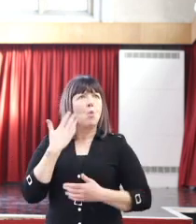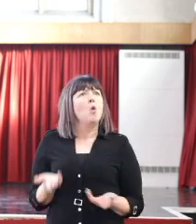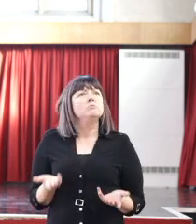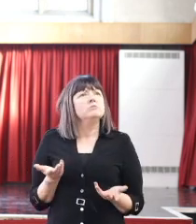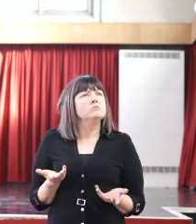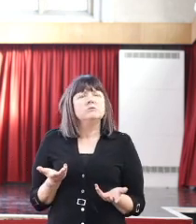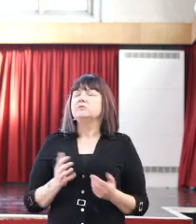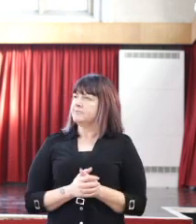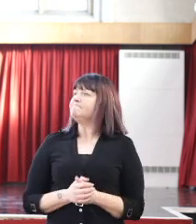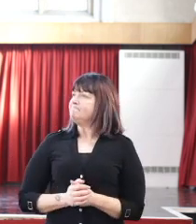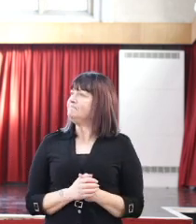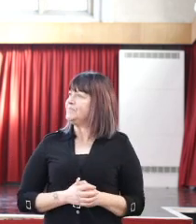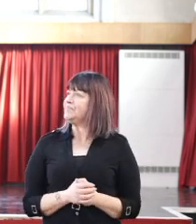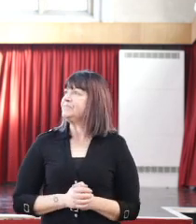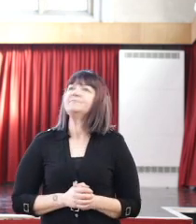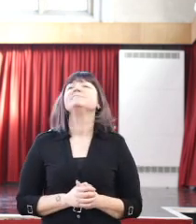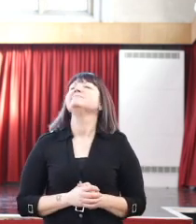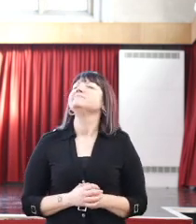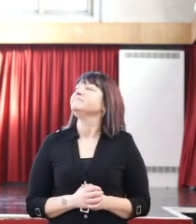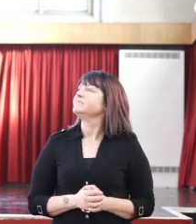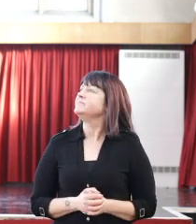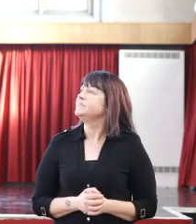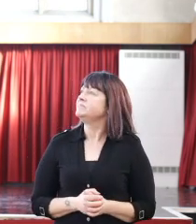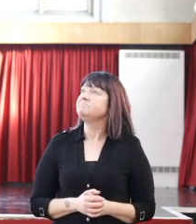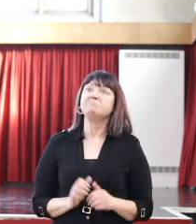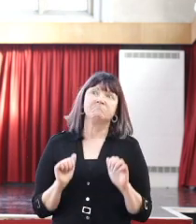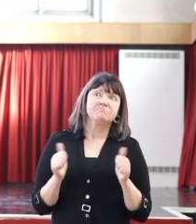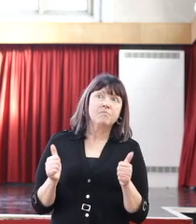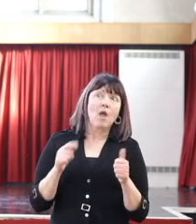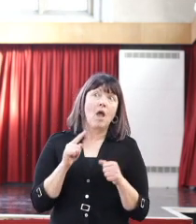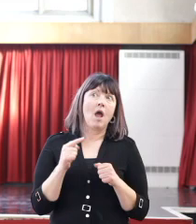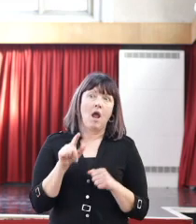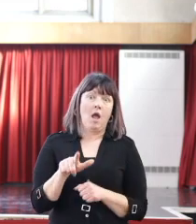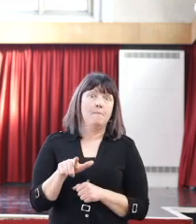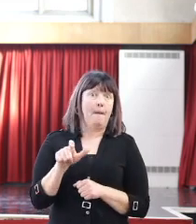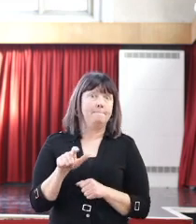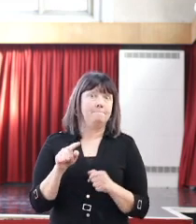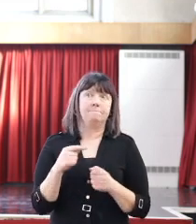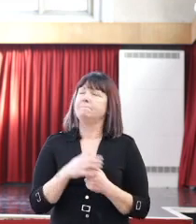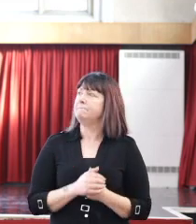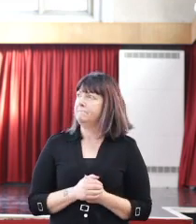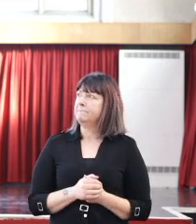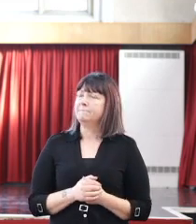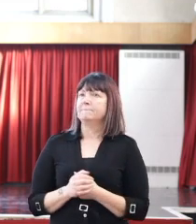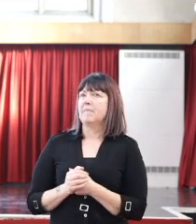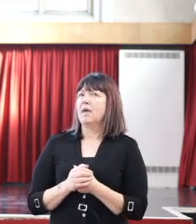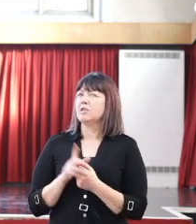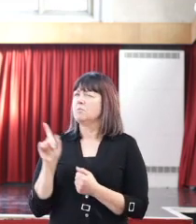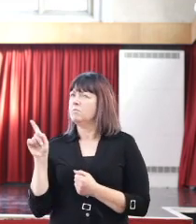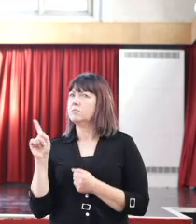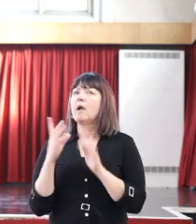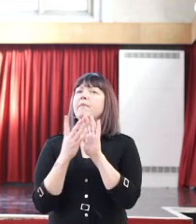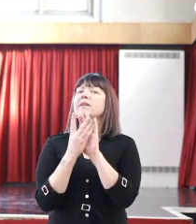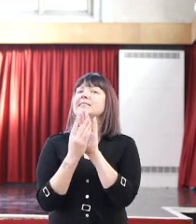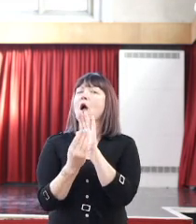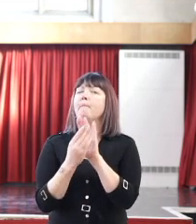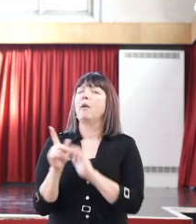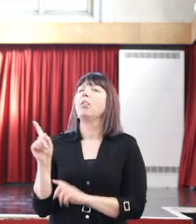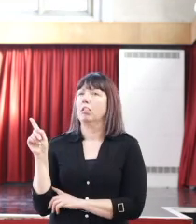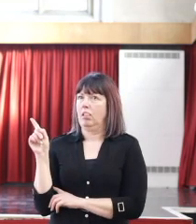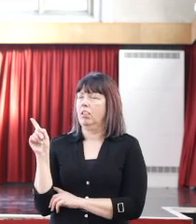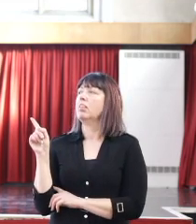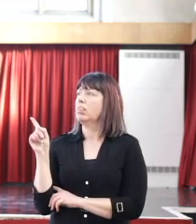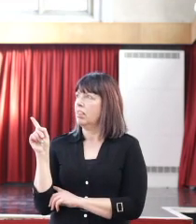the party. So yeah, so if we go to the next one. So there's a couple of examples of